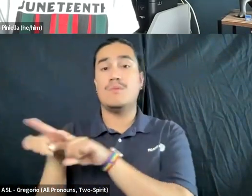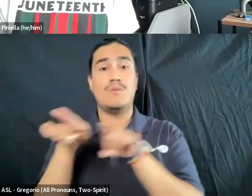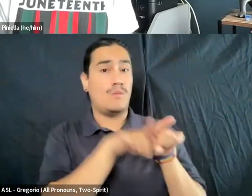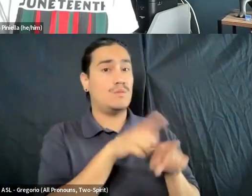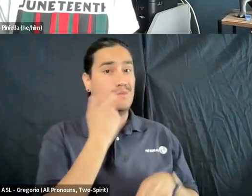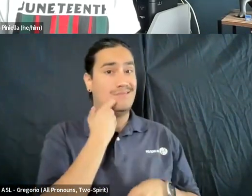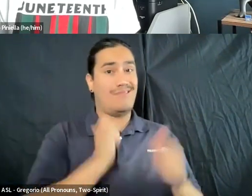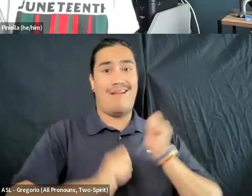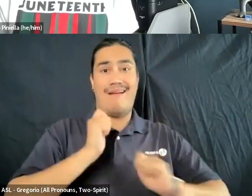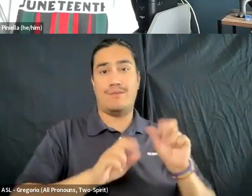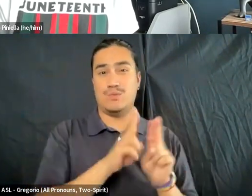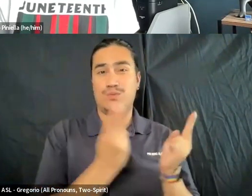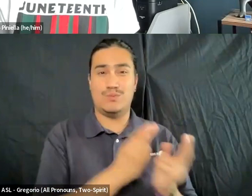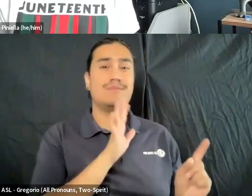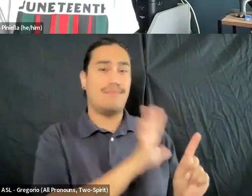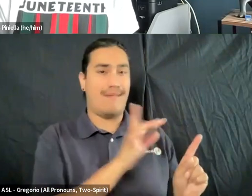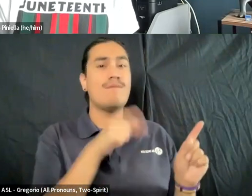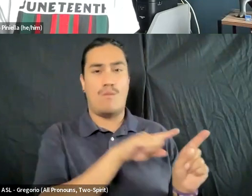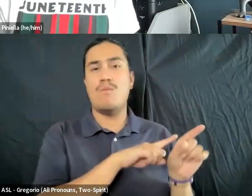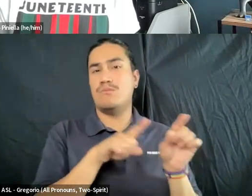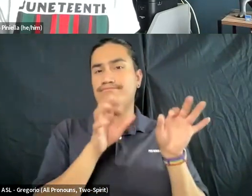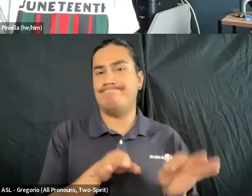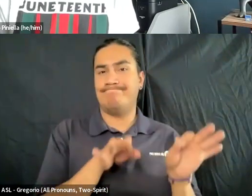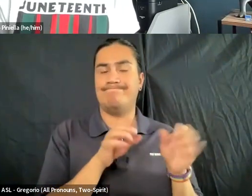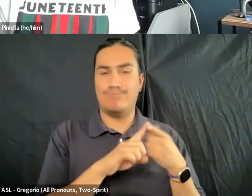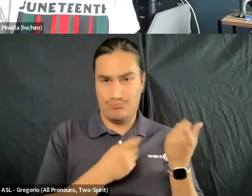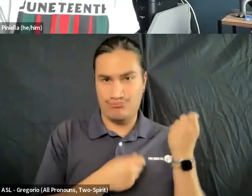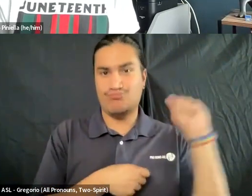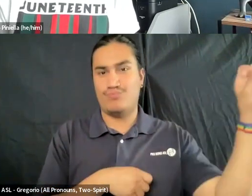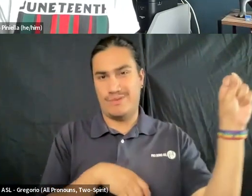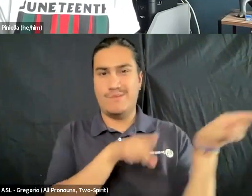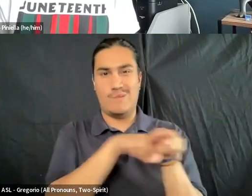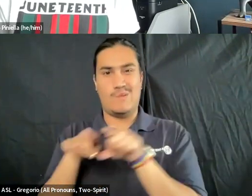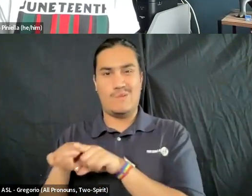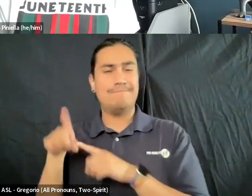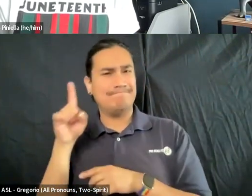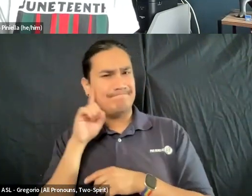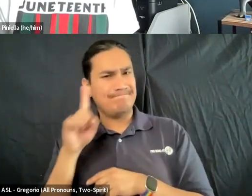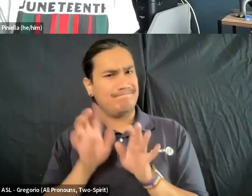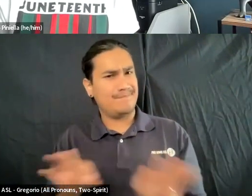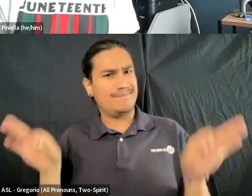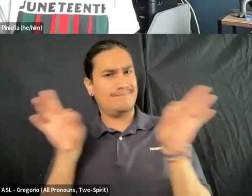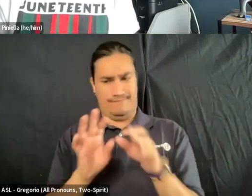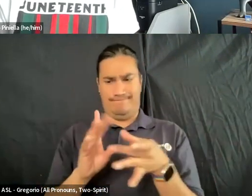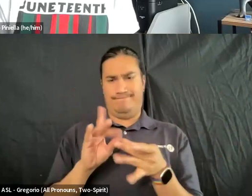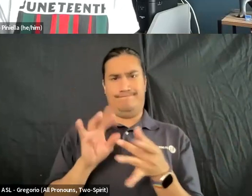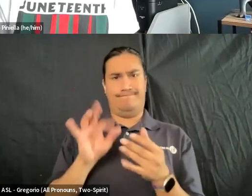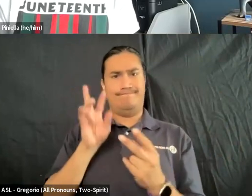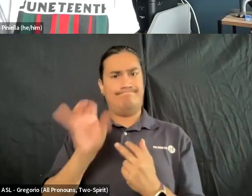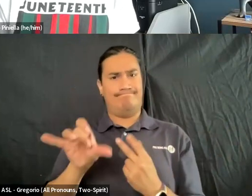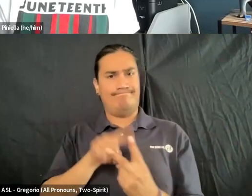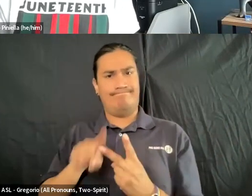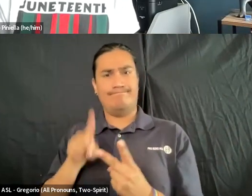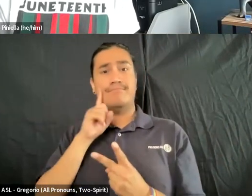also voted to strike. So it's gonna be very interesting. And I like to share, this is really important because we are entering the space